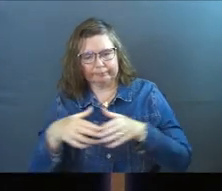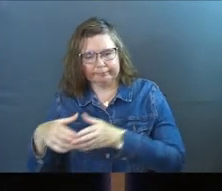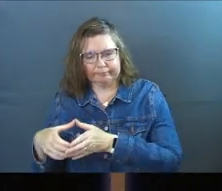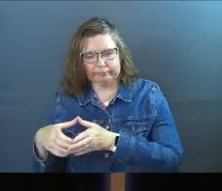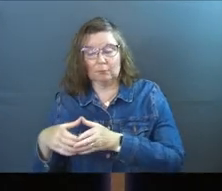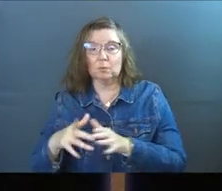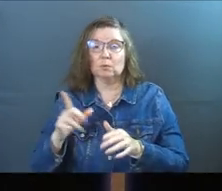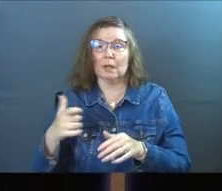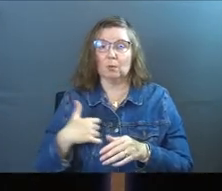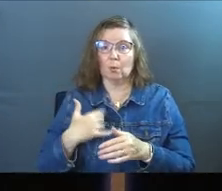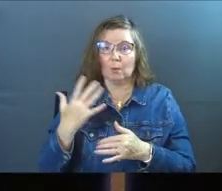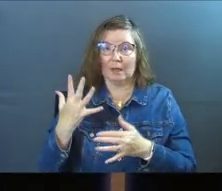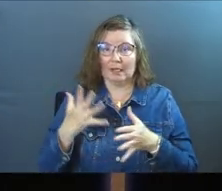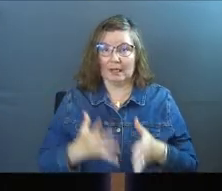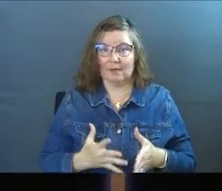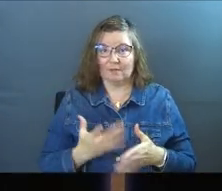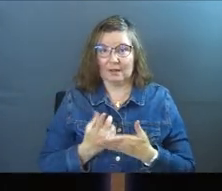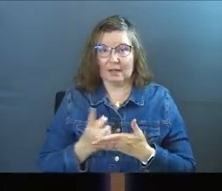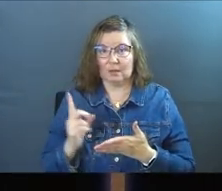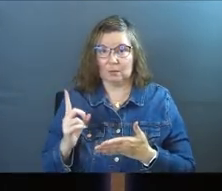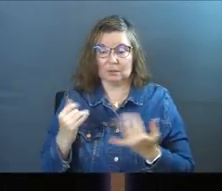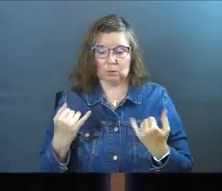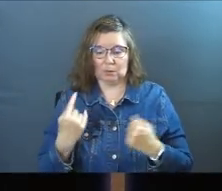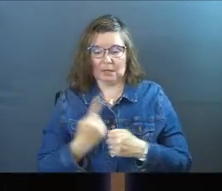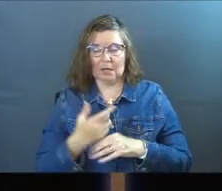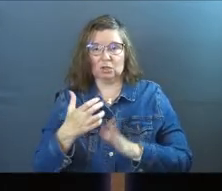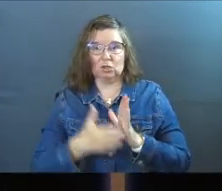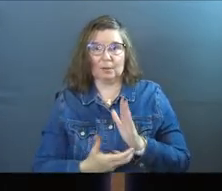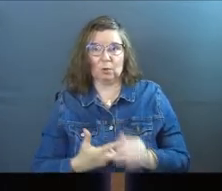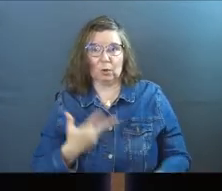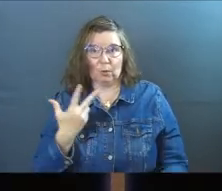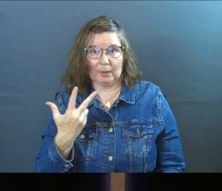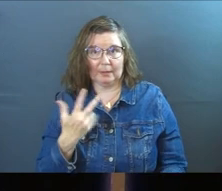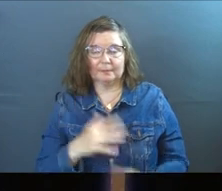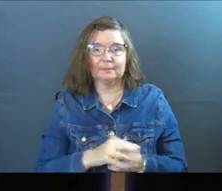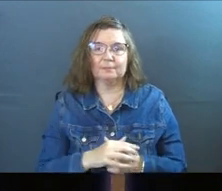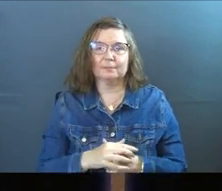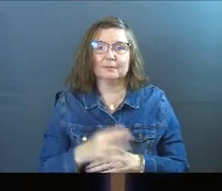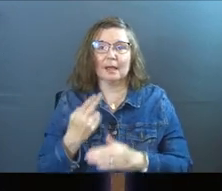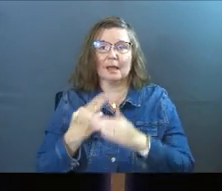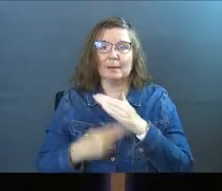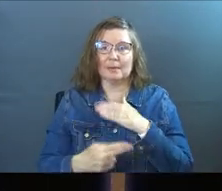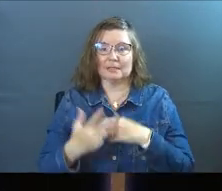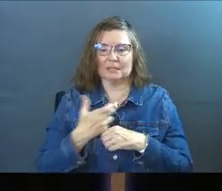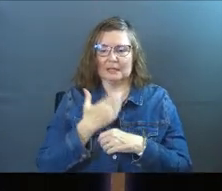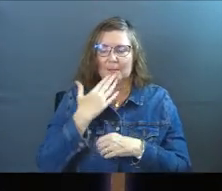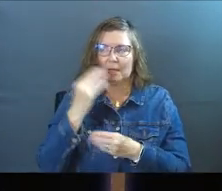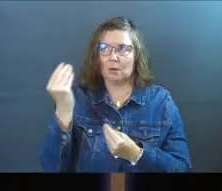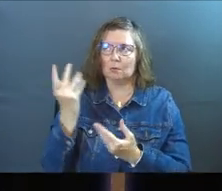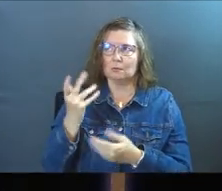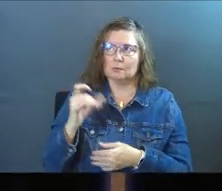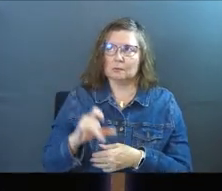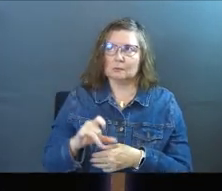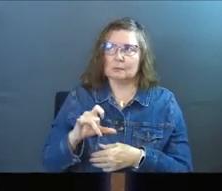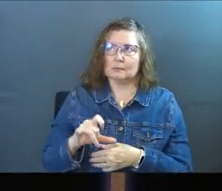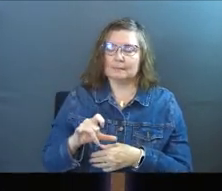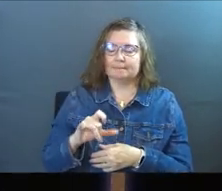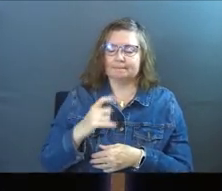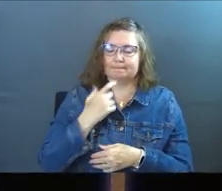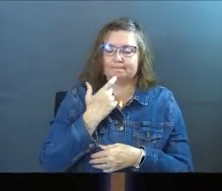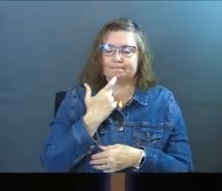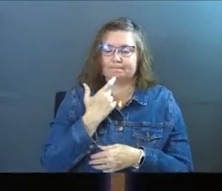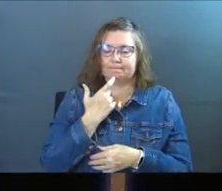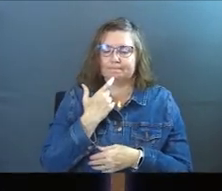where we left last week. So today, chapter 3, Habakkuk just got this bad news. God just gave